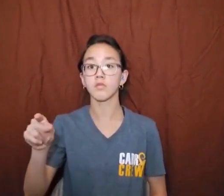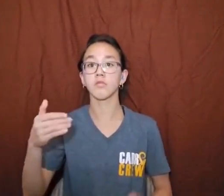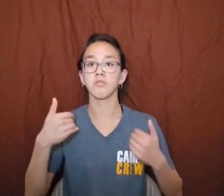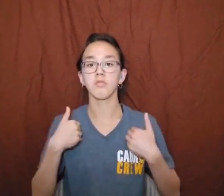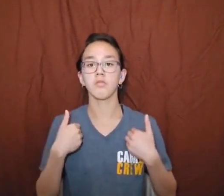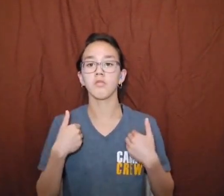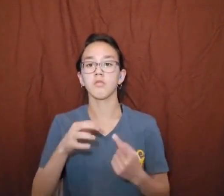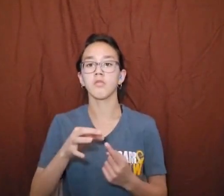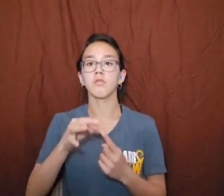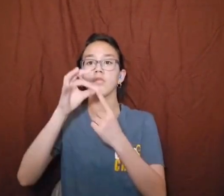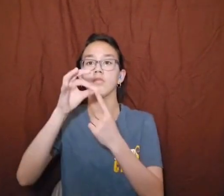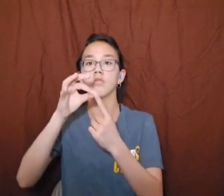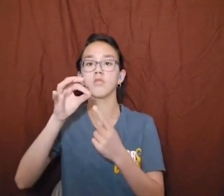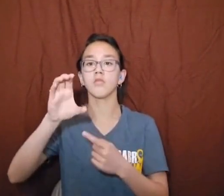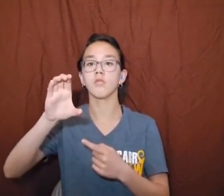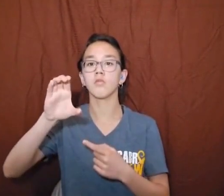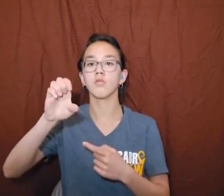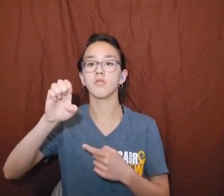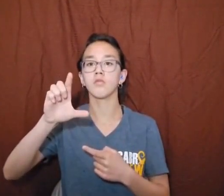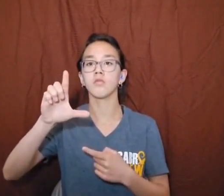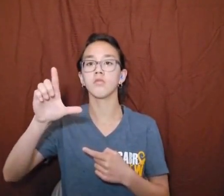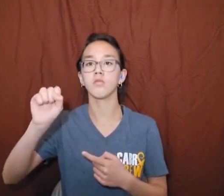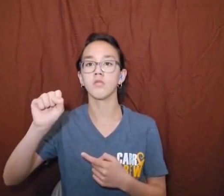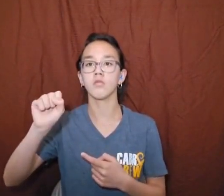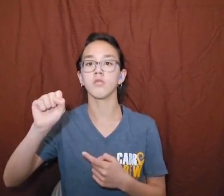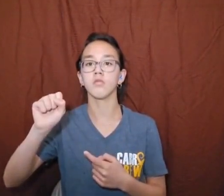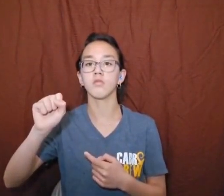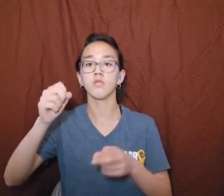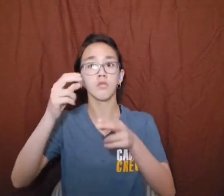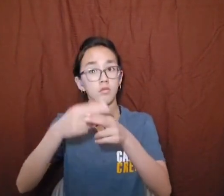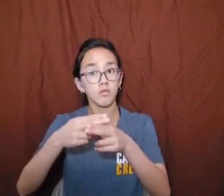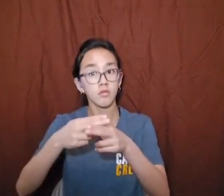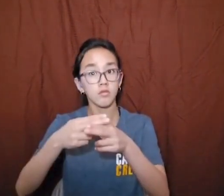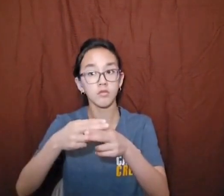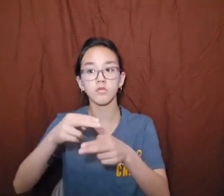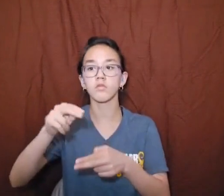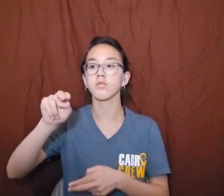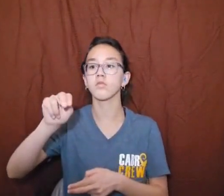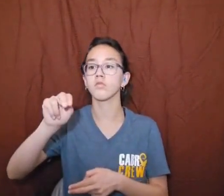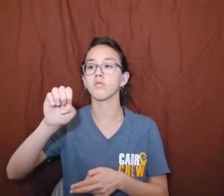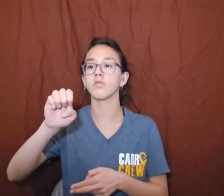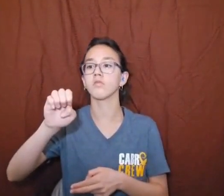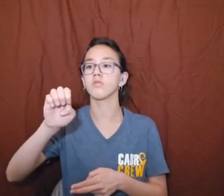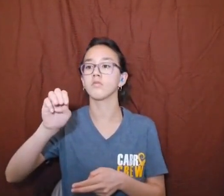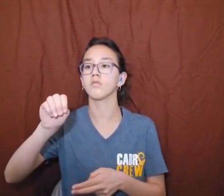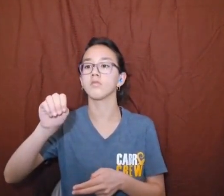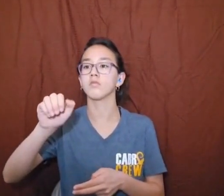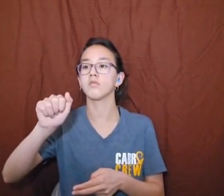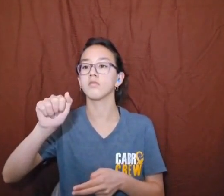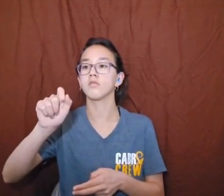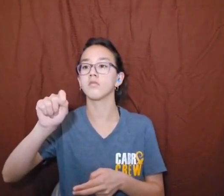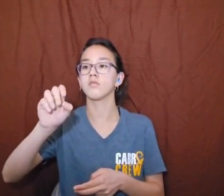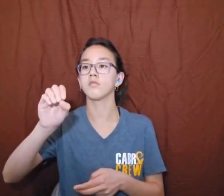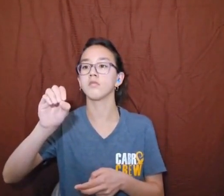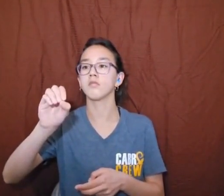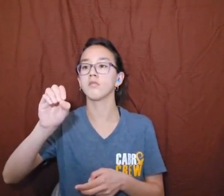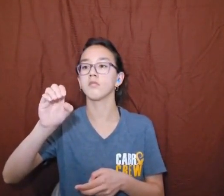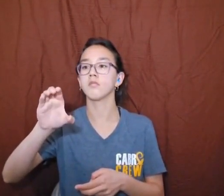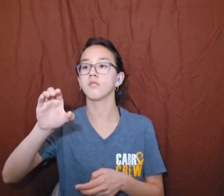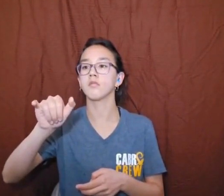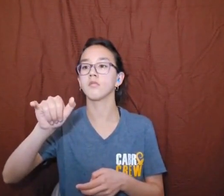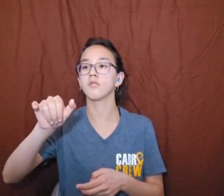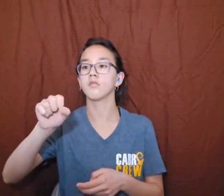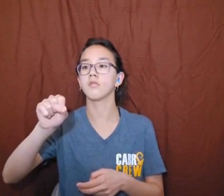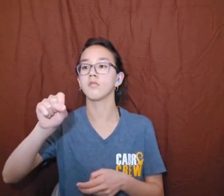They have special cells called nematocysts that contain